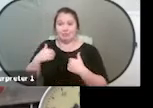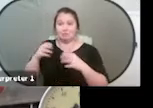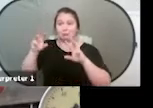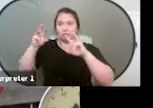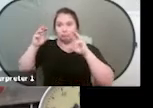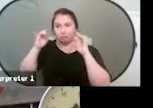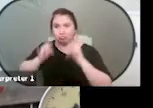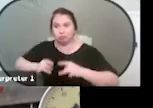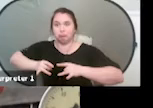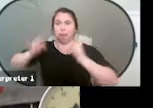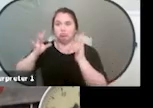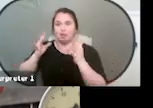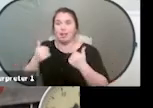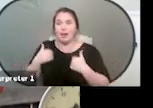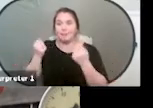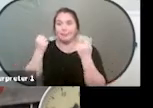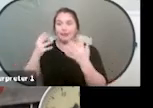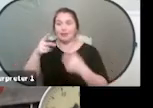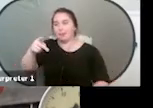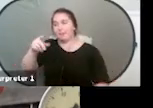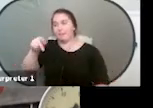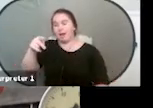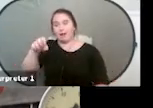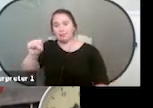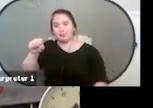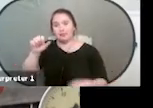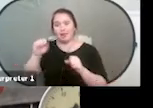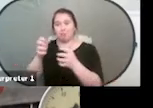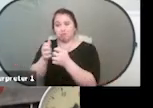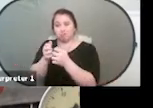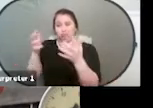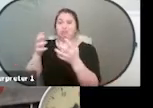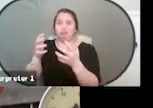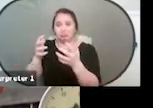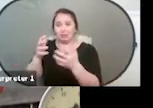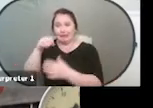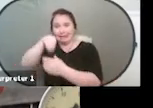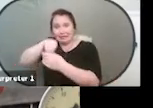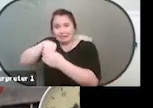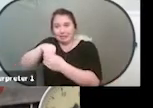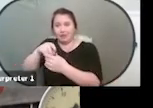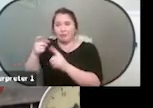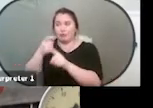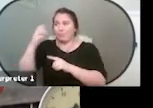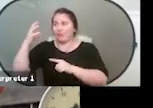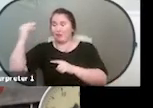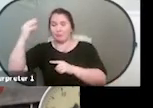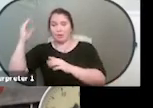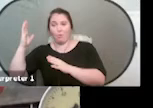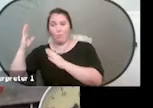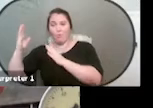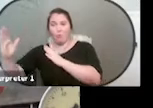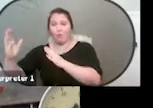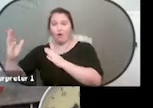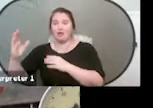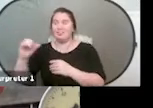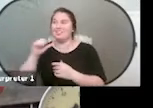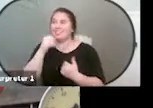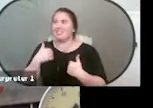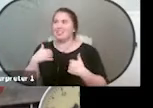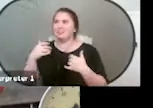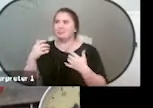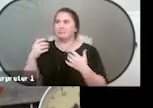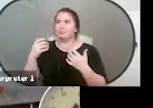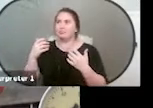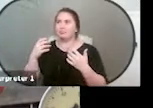lot of burst pipes that were uninsulated, penetrations through outside walls that didn't have kind of the modern sealant systems